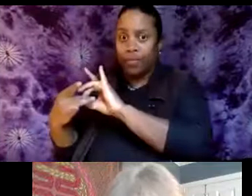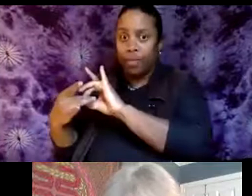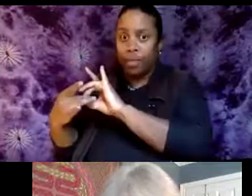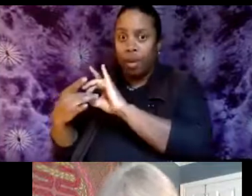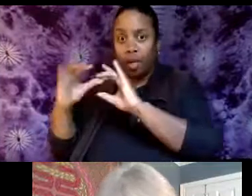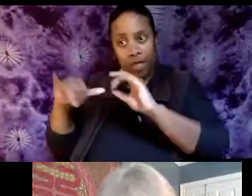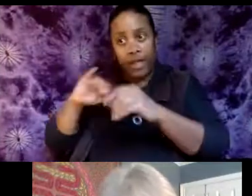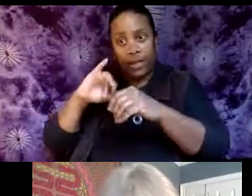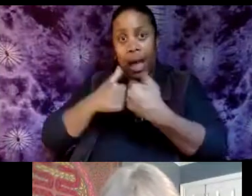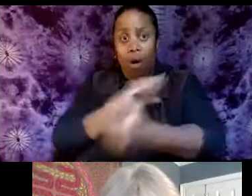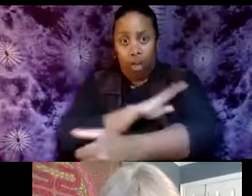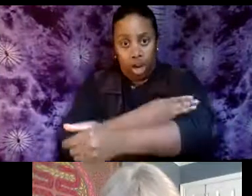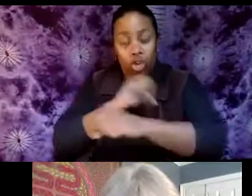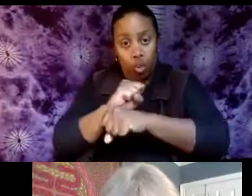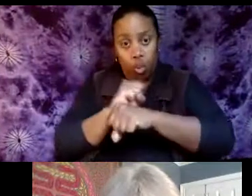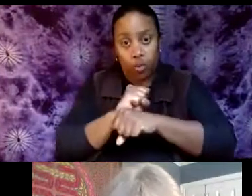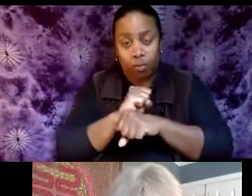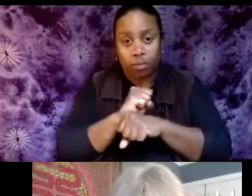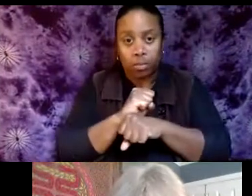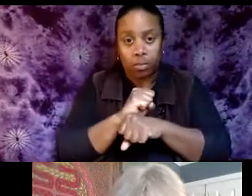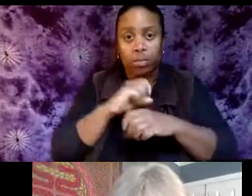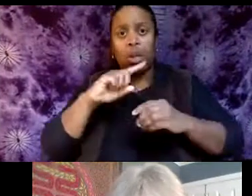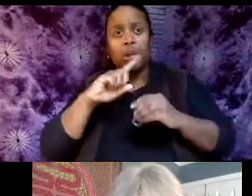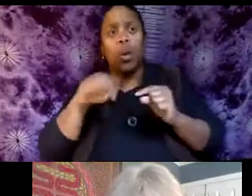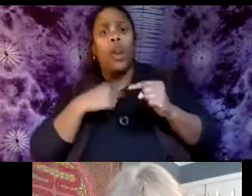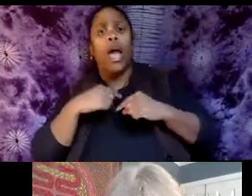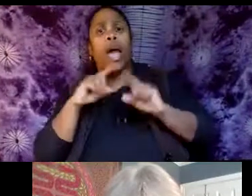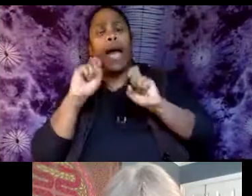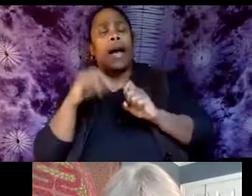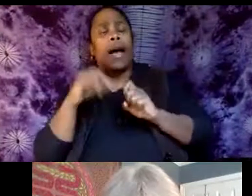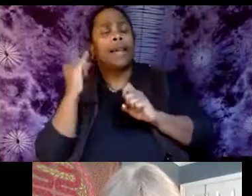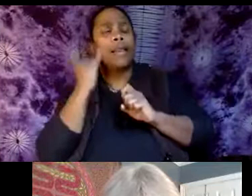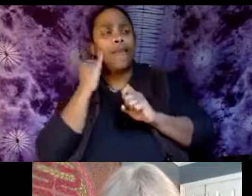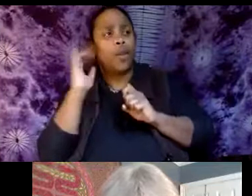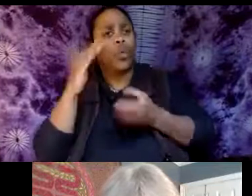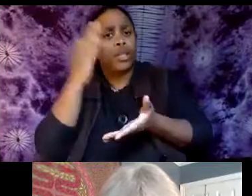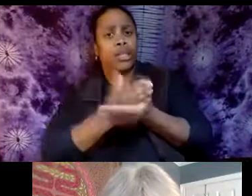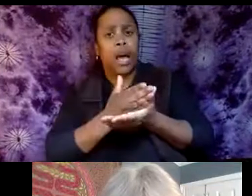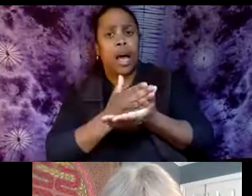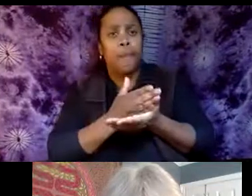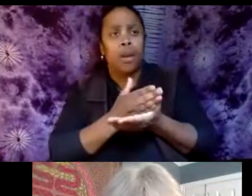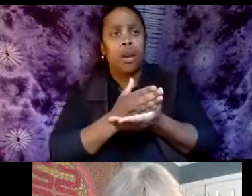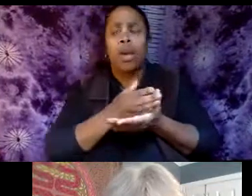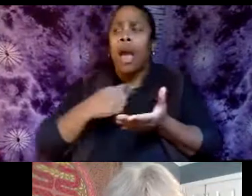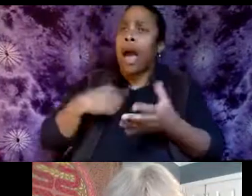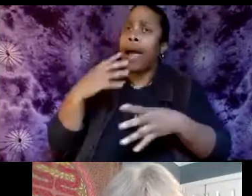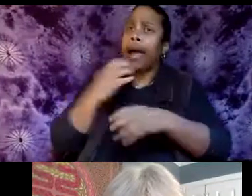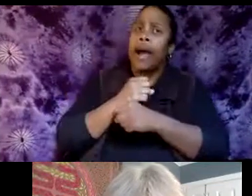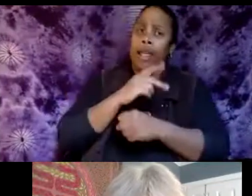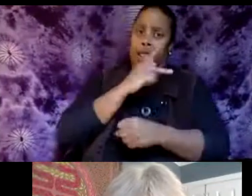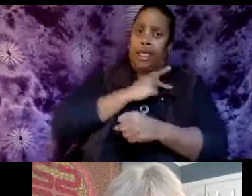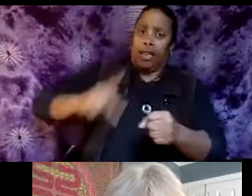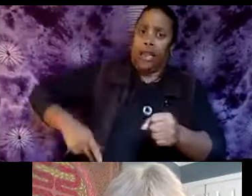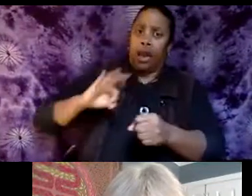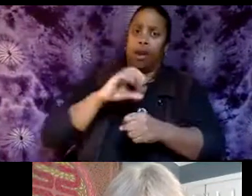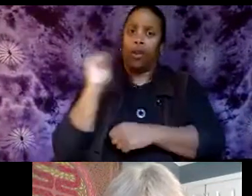energy field works. When I asked if he was going to stop, I got the Knight of Swords. He's very, very